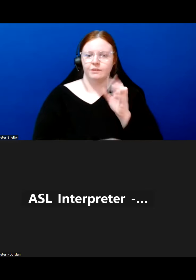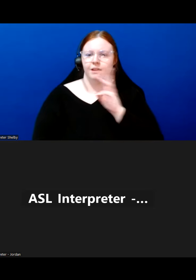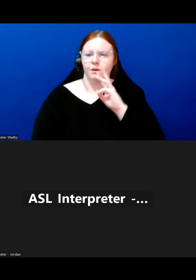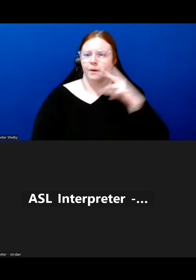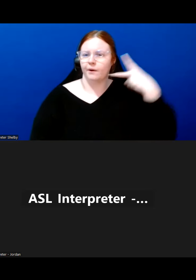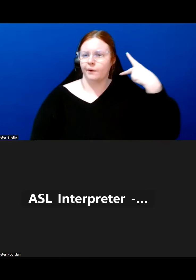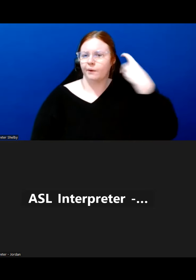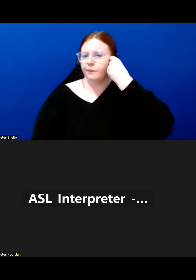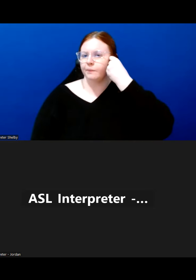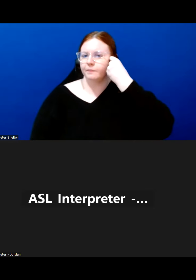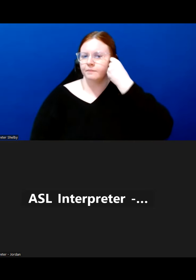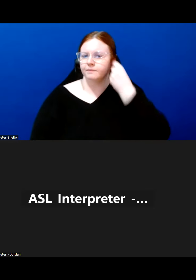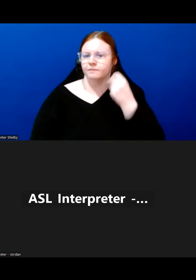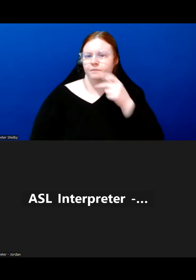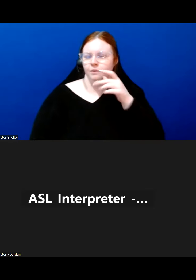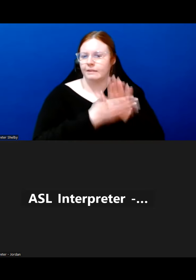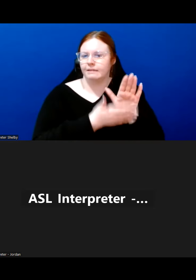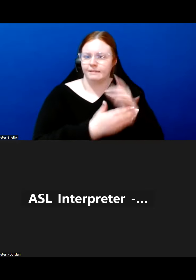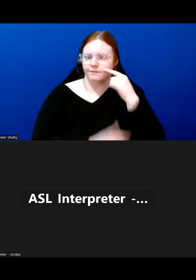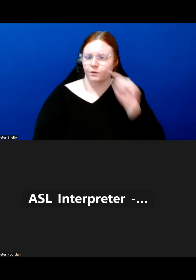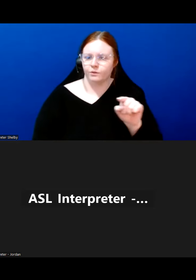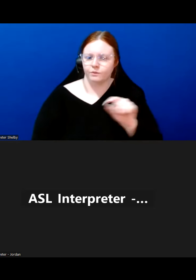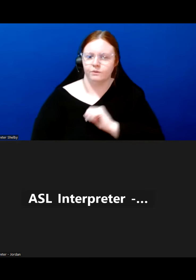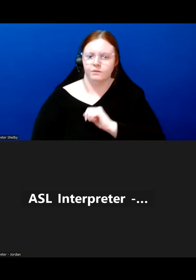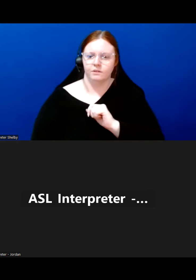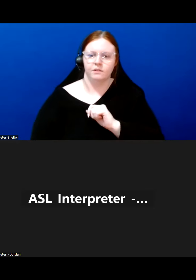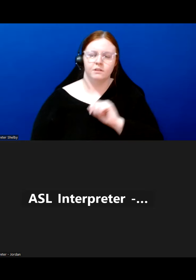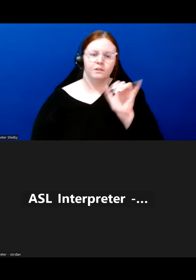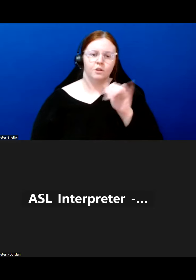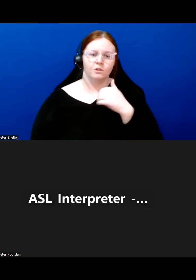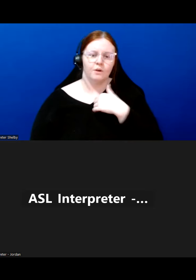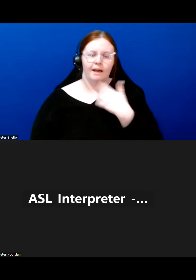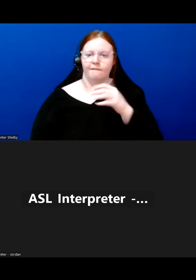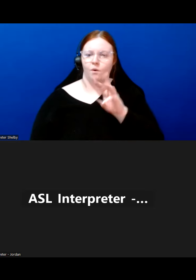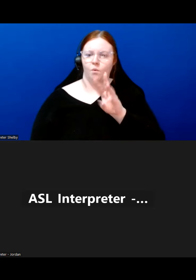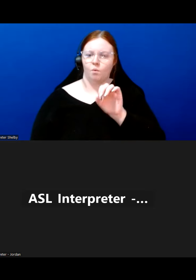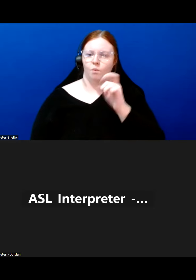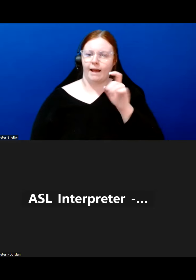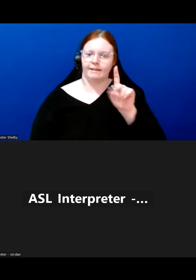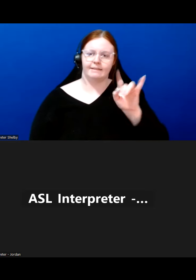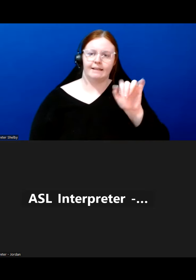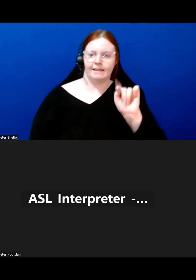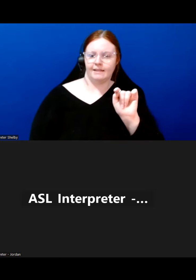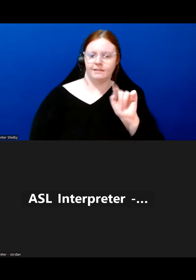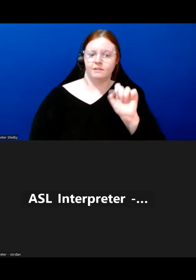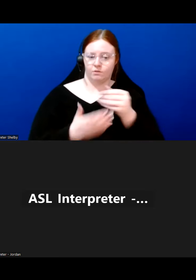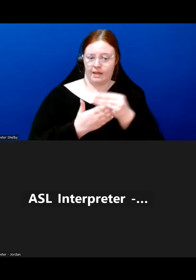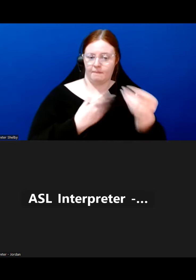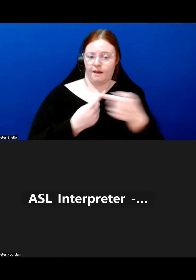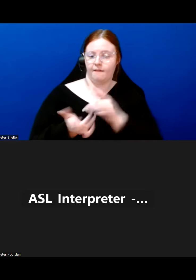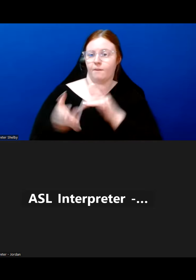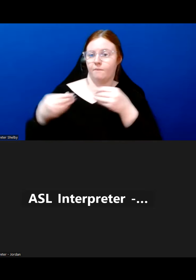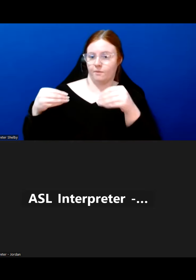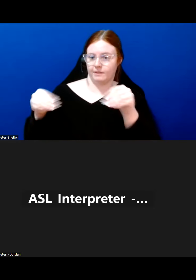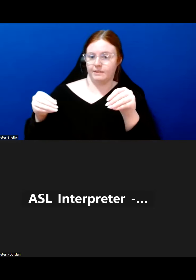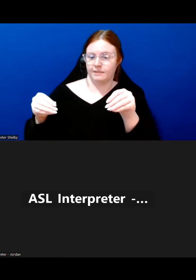you have a buildup. There are wax kits that you can purchase over the counter in the drugstores or from